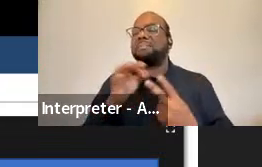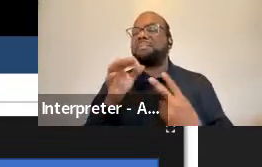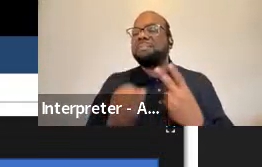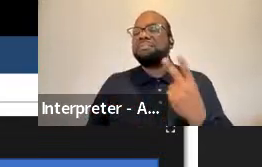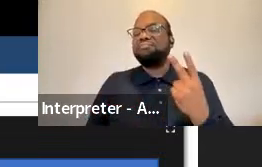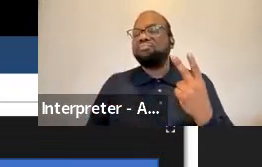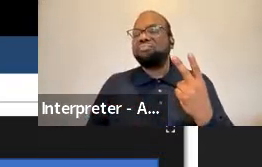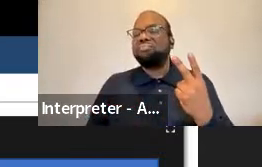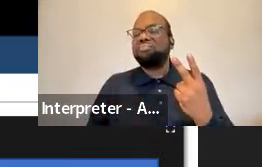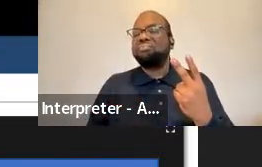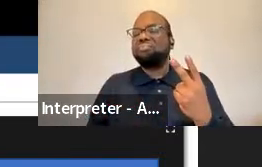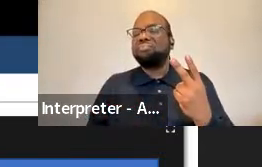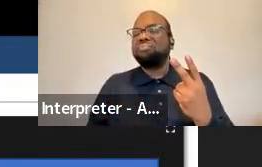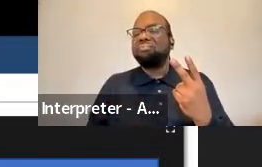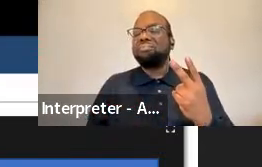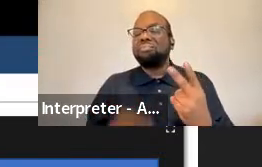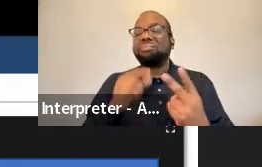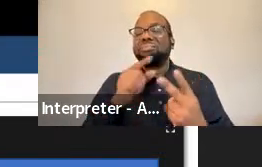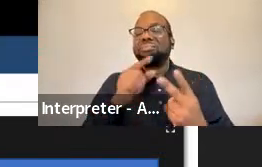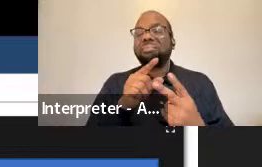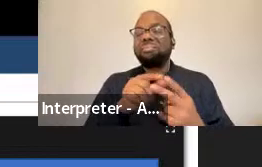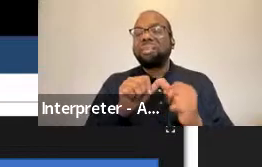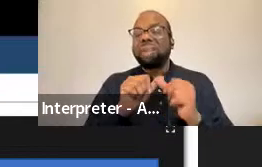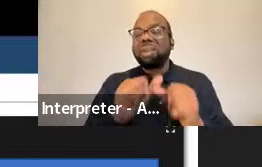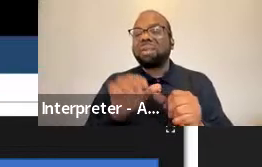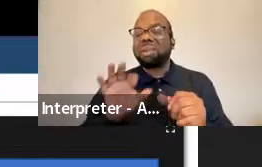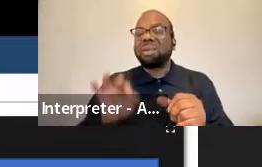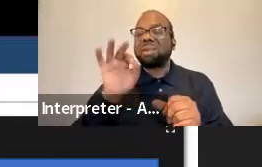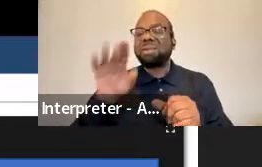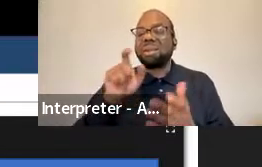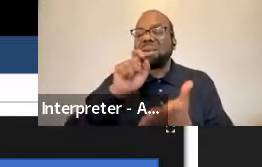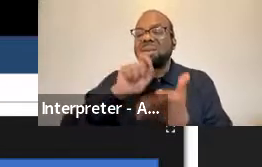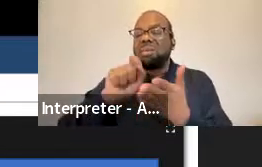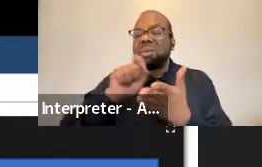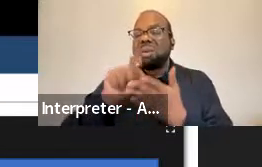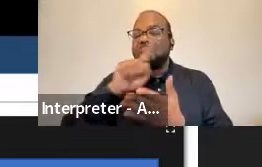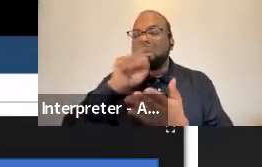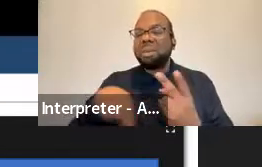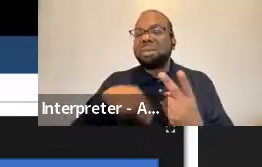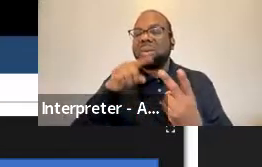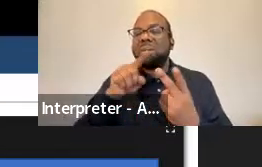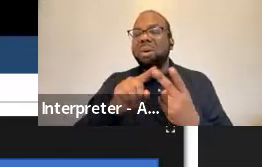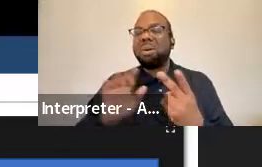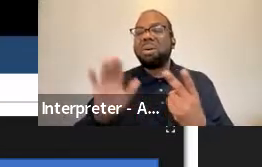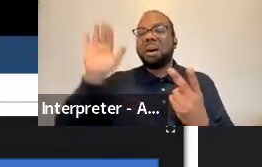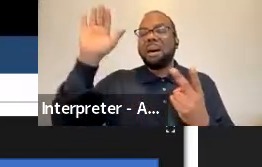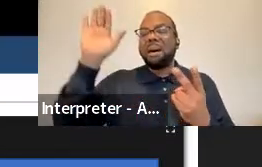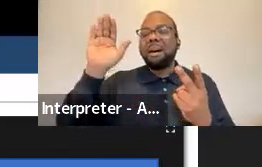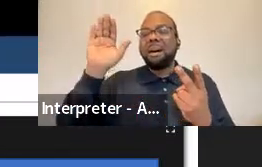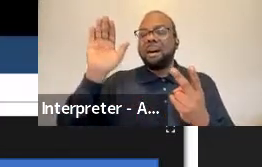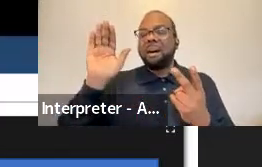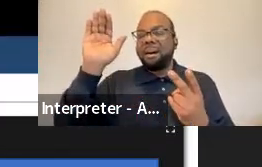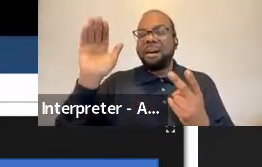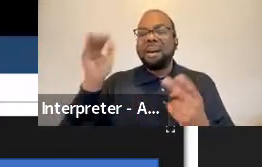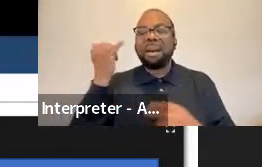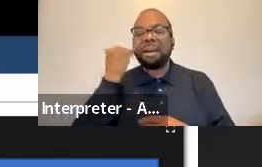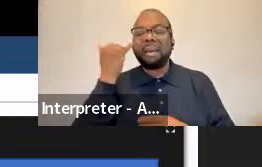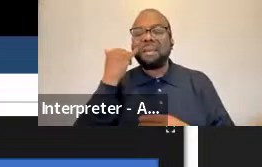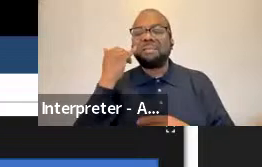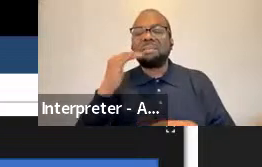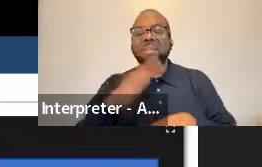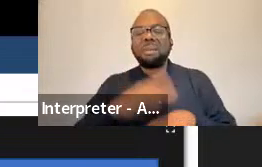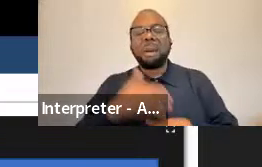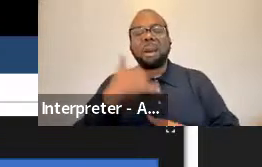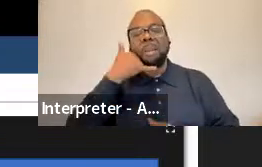ask a question. You can continue to submit written questions, or you can raise your hand. If you are on the phone,